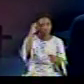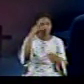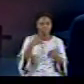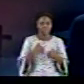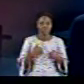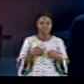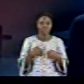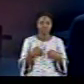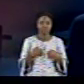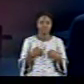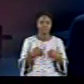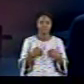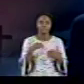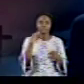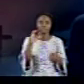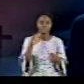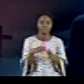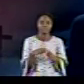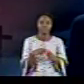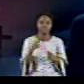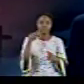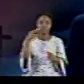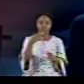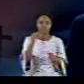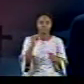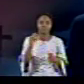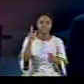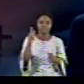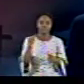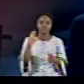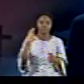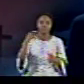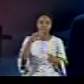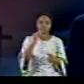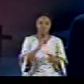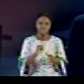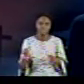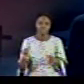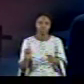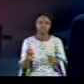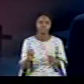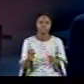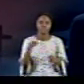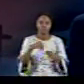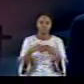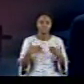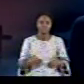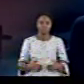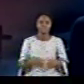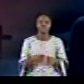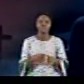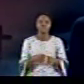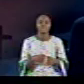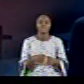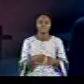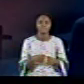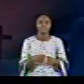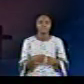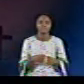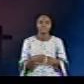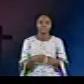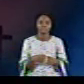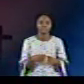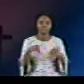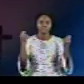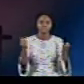months but at global crusade the lord healed him and since then he's been free hallelujah my name is